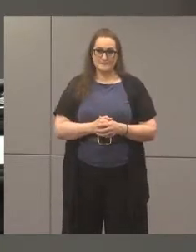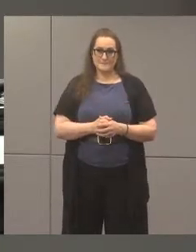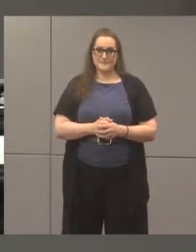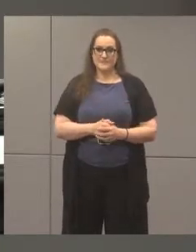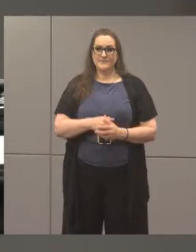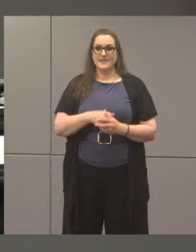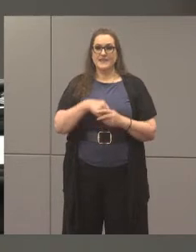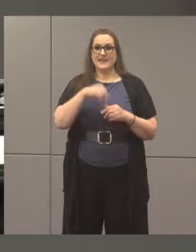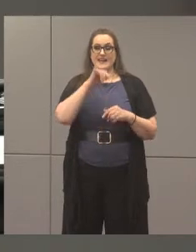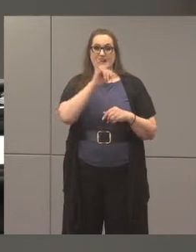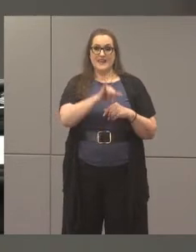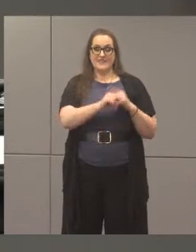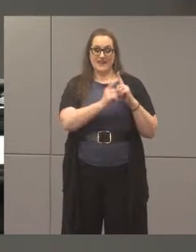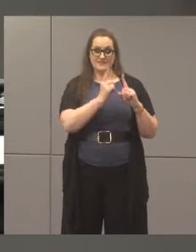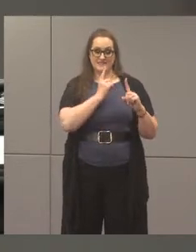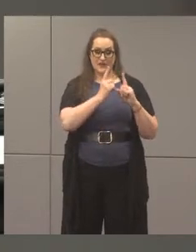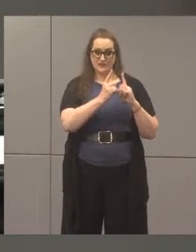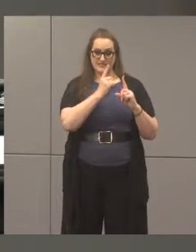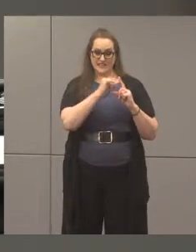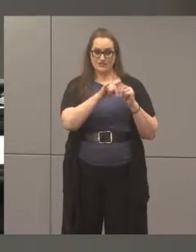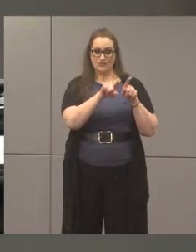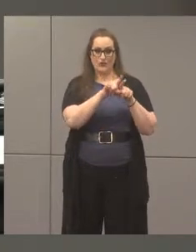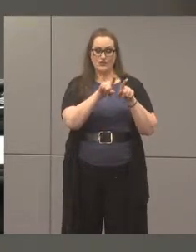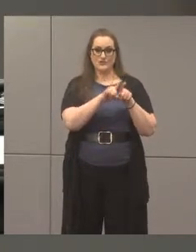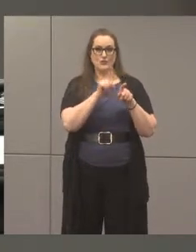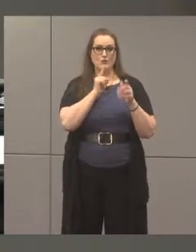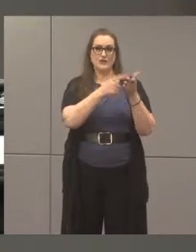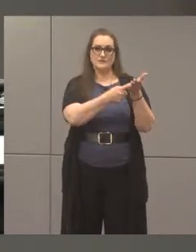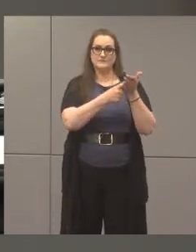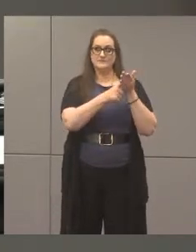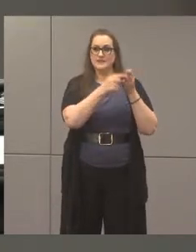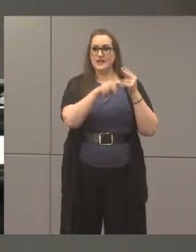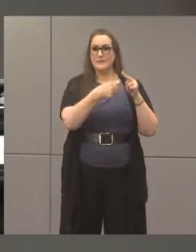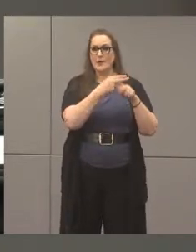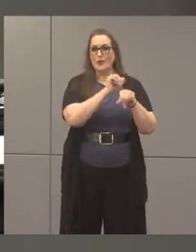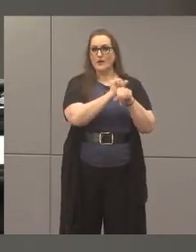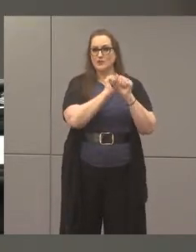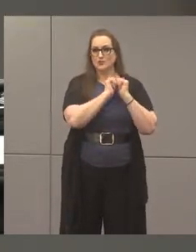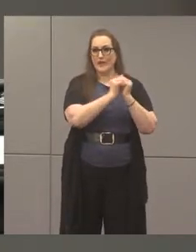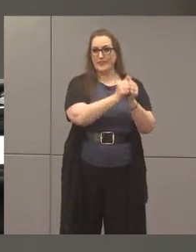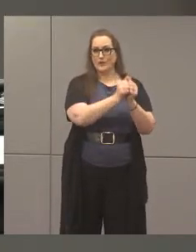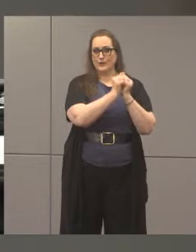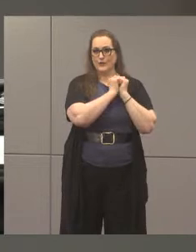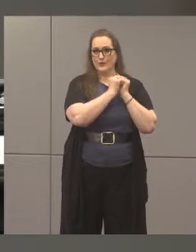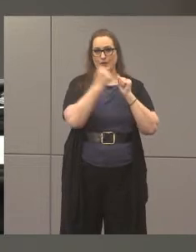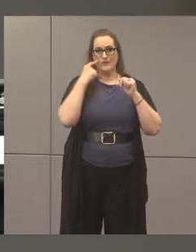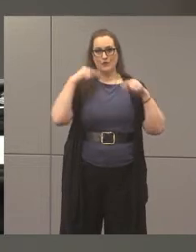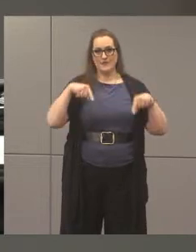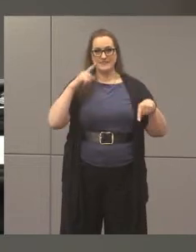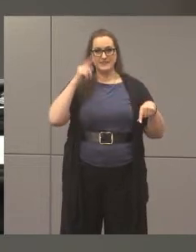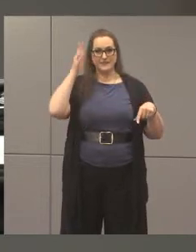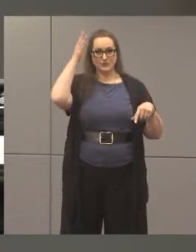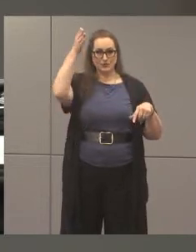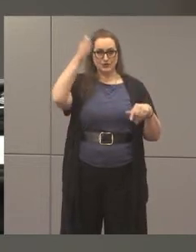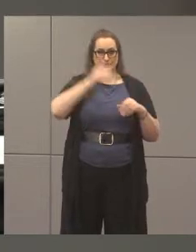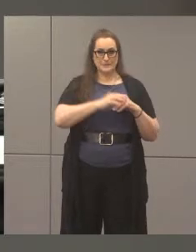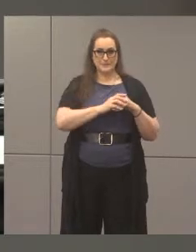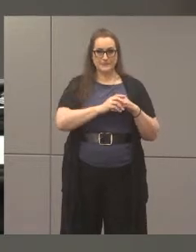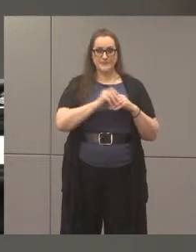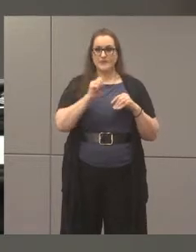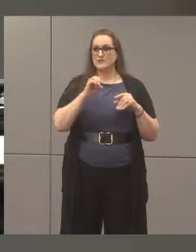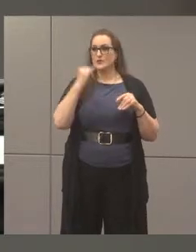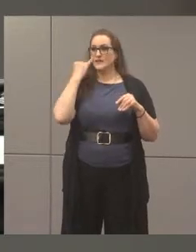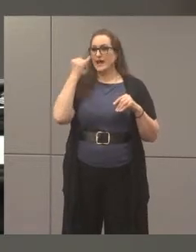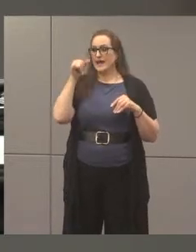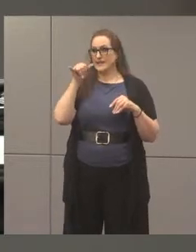And in that conversation, it also was discussed about working together for this in the future. So the idea